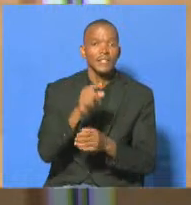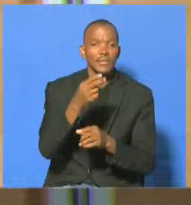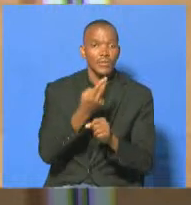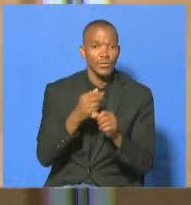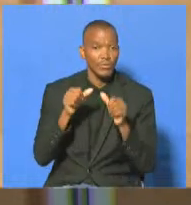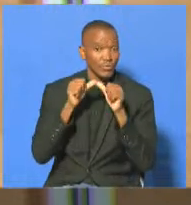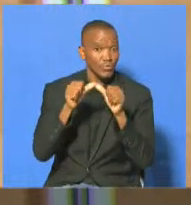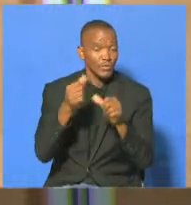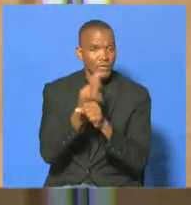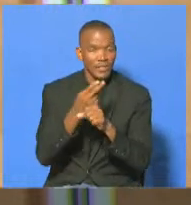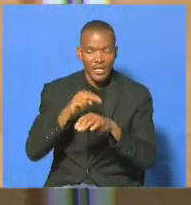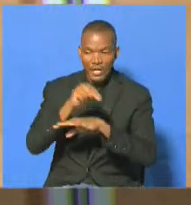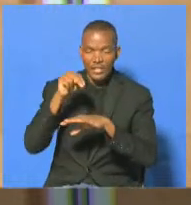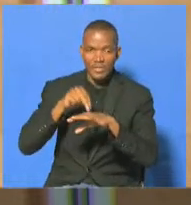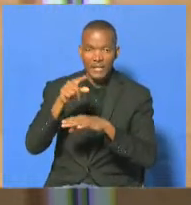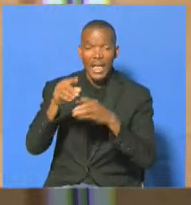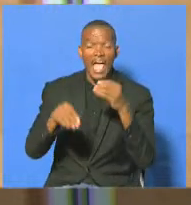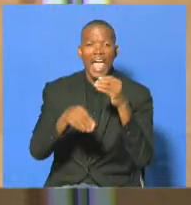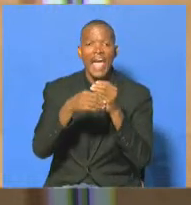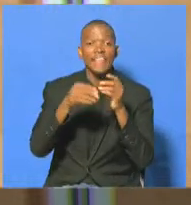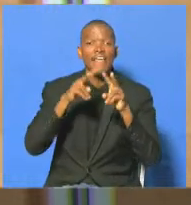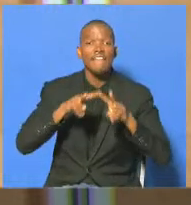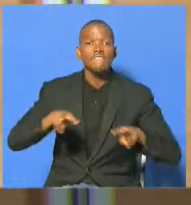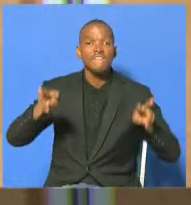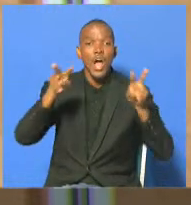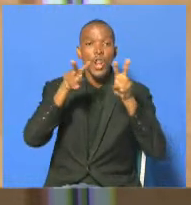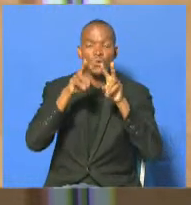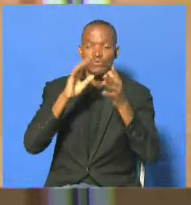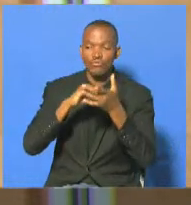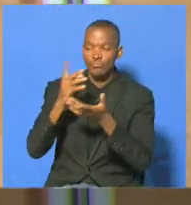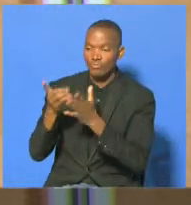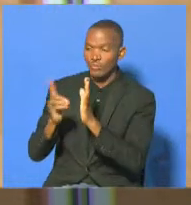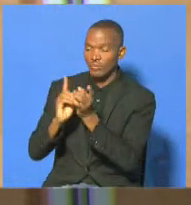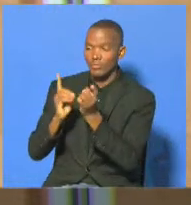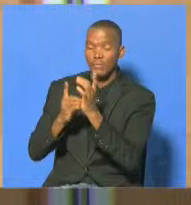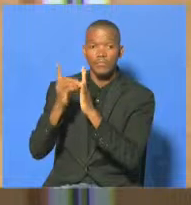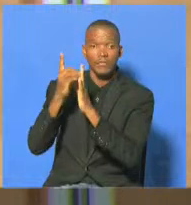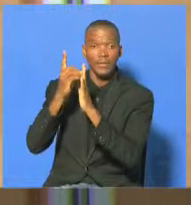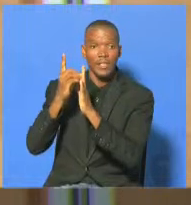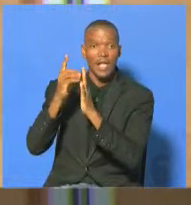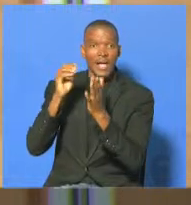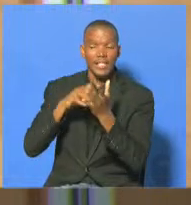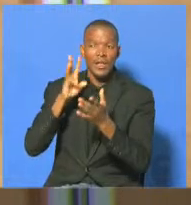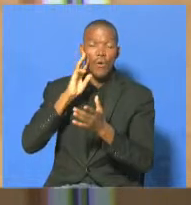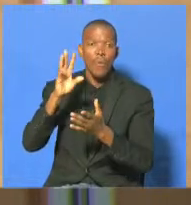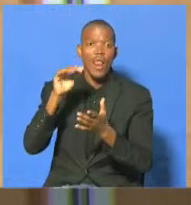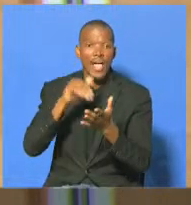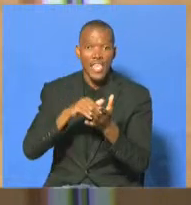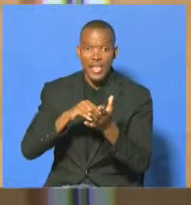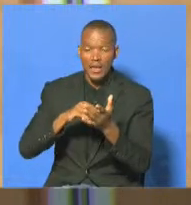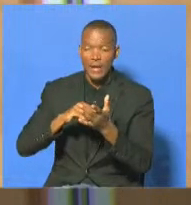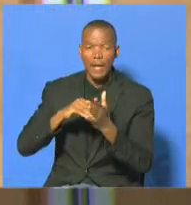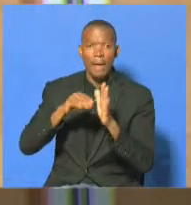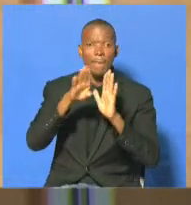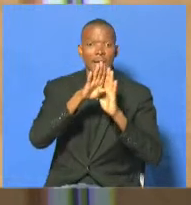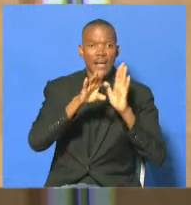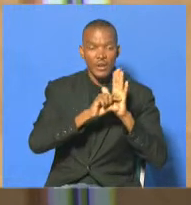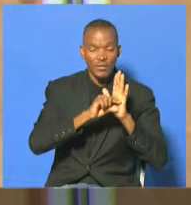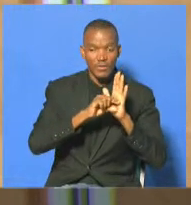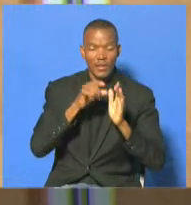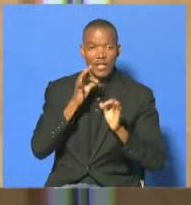of nature adds value to the biodiversity, and it would be the other way around if we